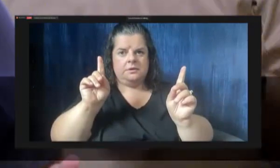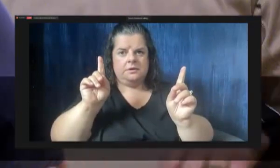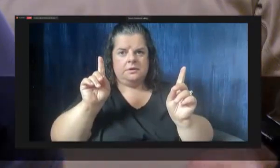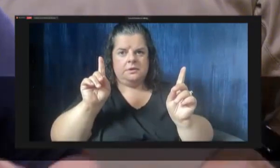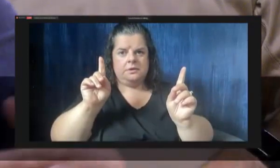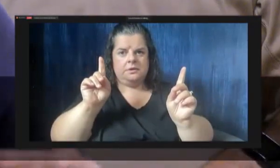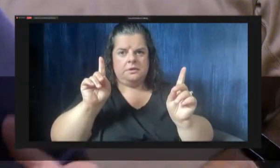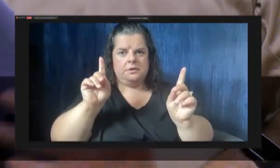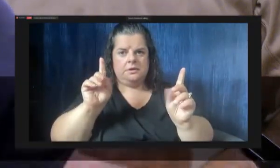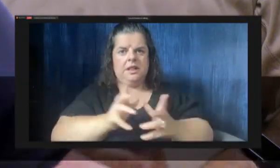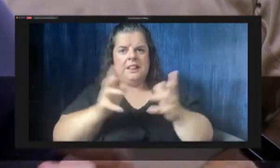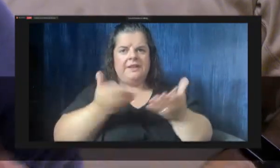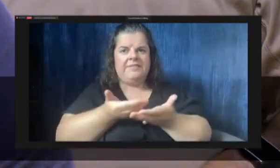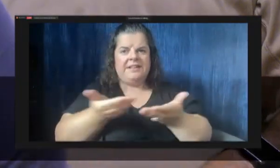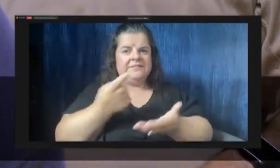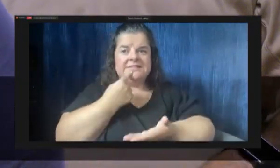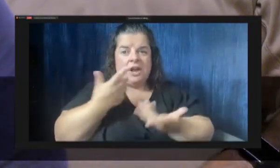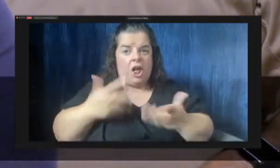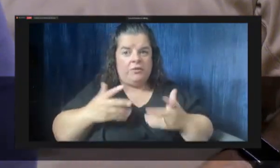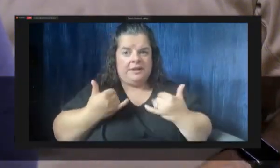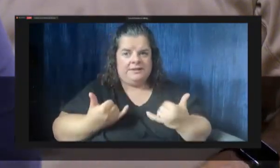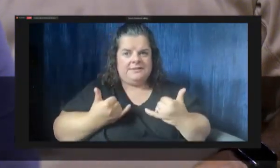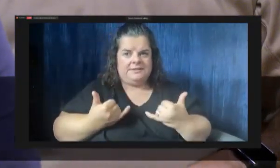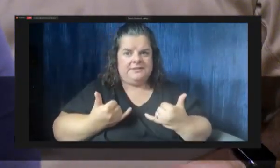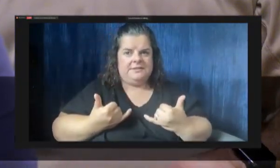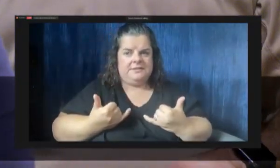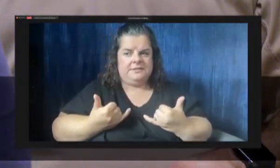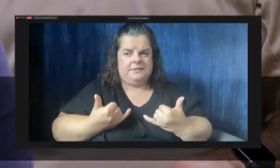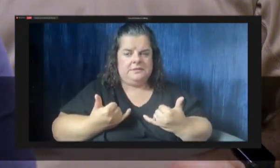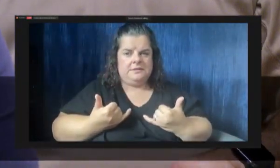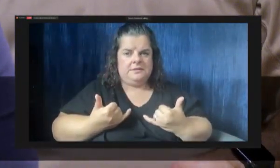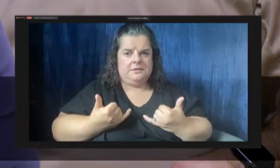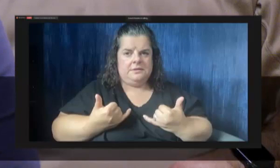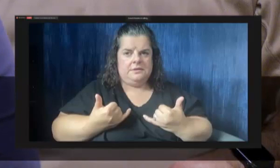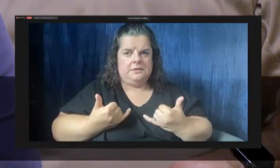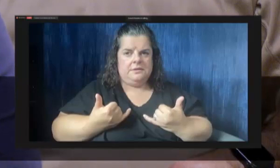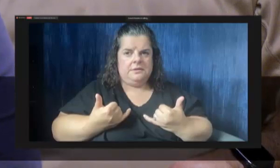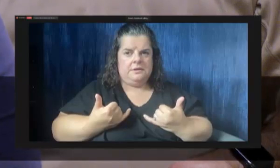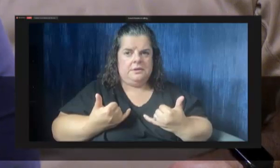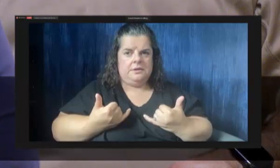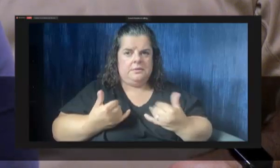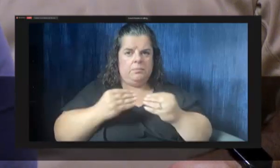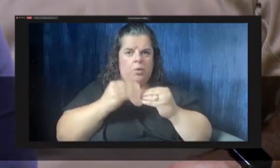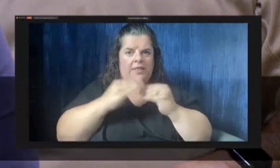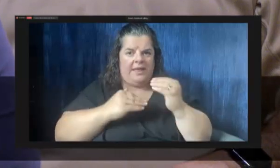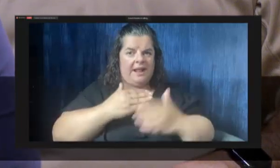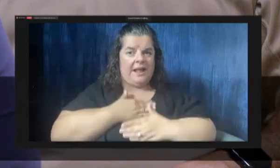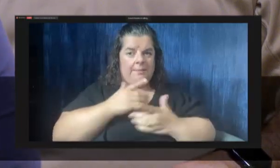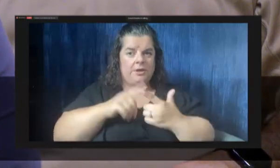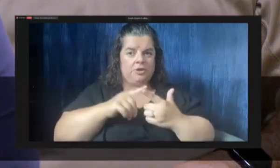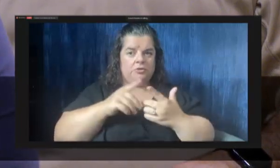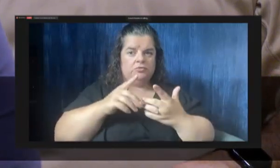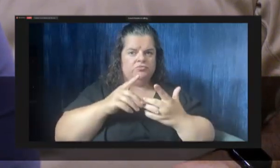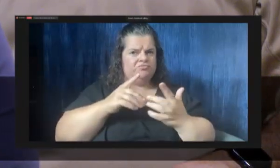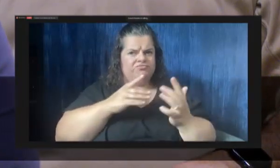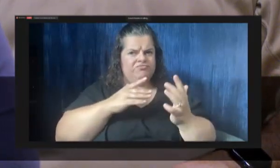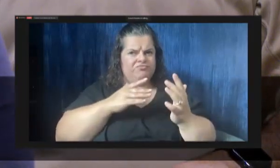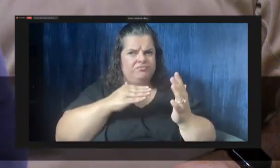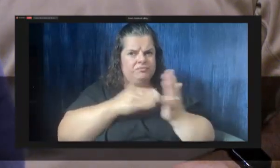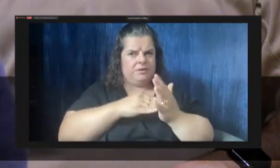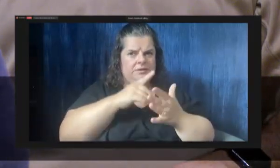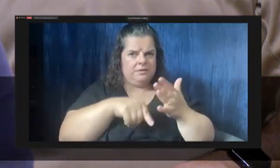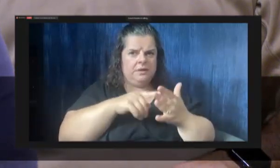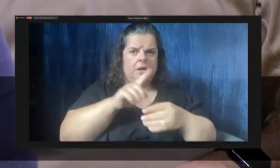There's a lot of things that have been said that have been that you know, I would more than be happy to refute, like about the